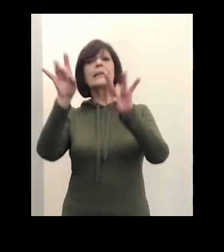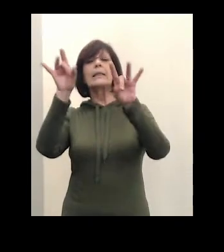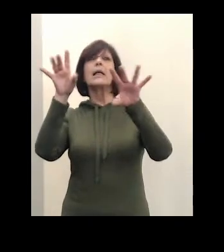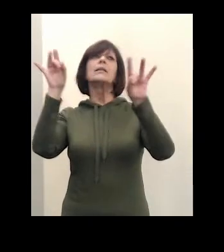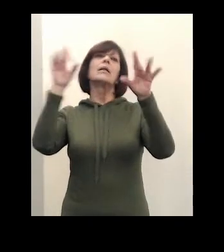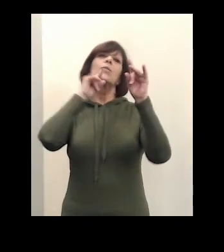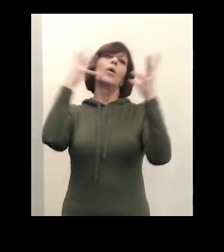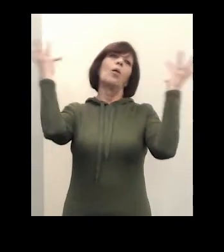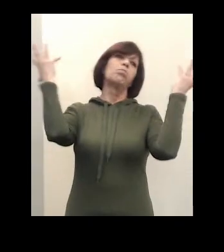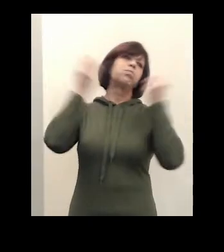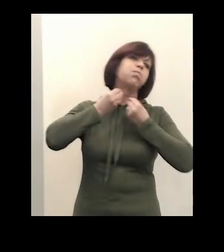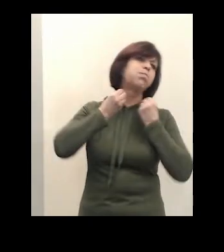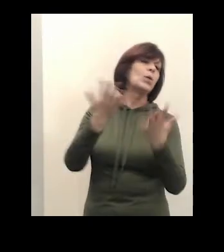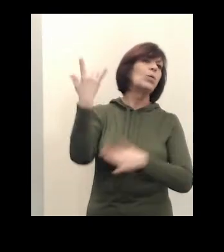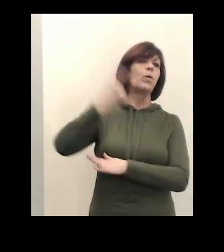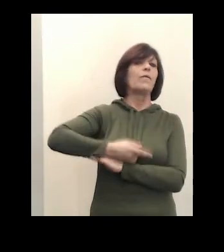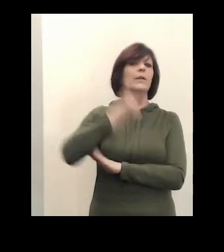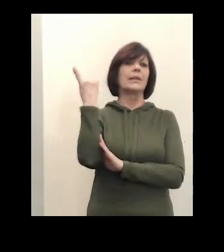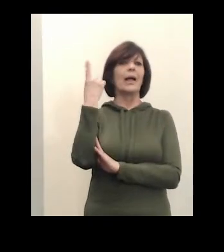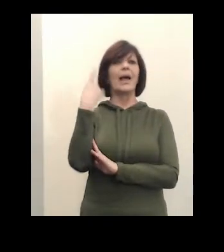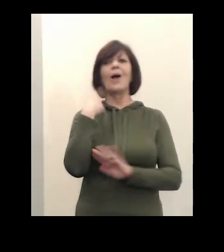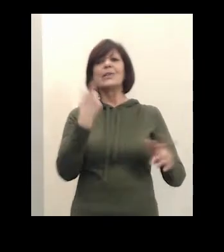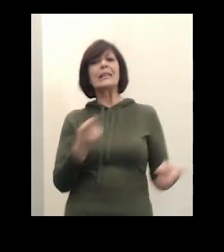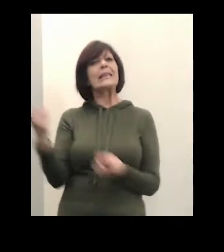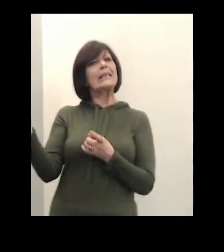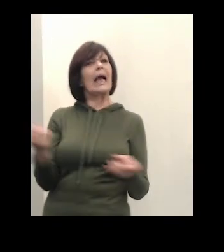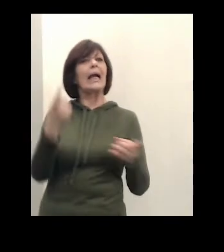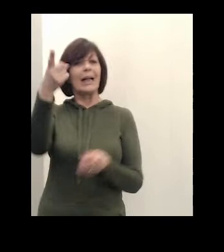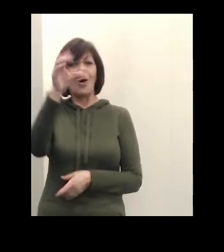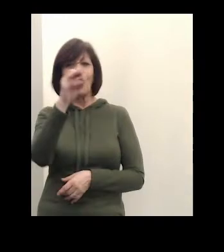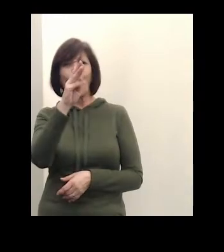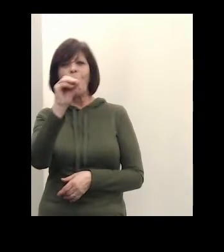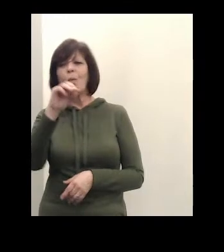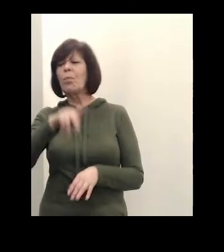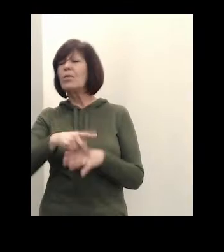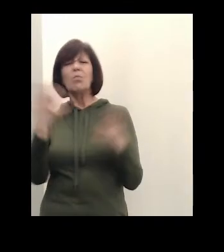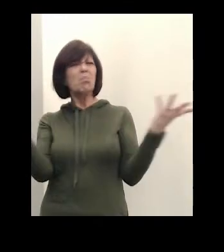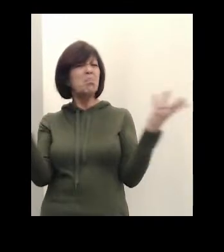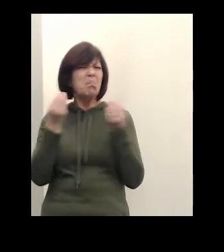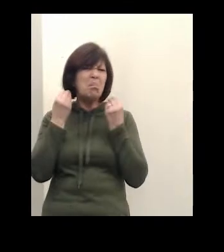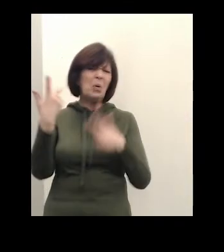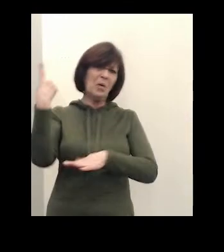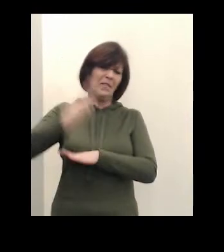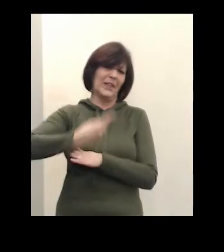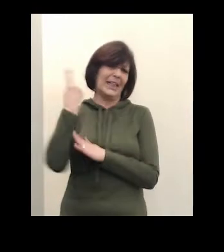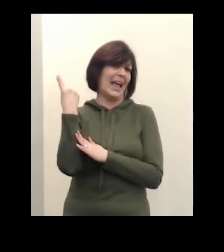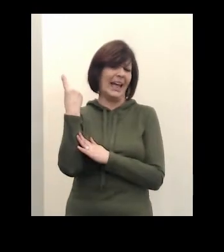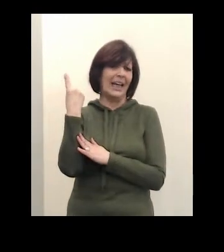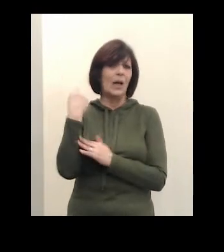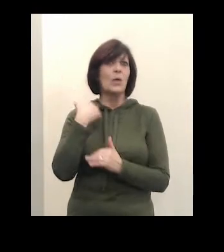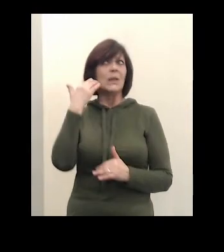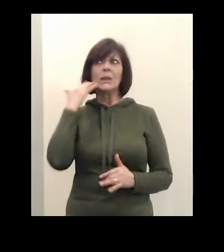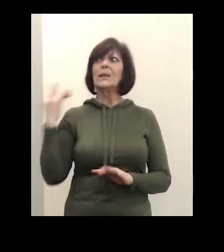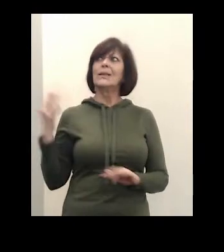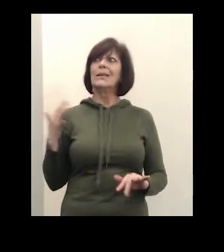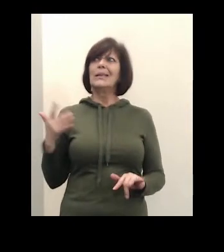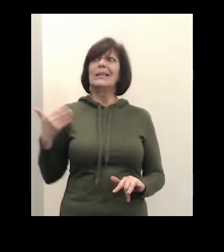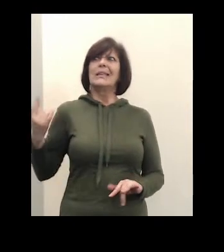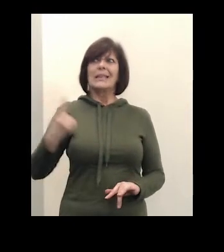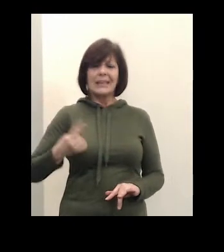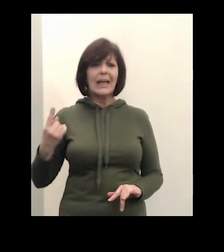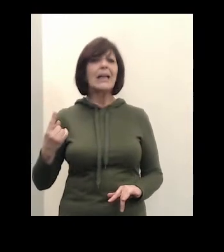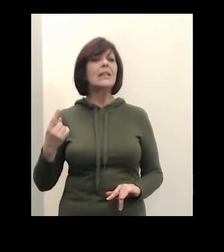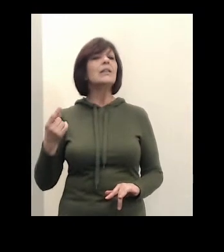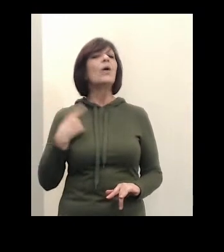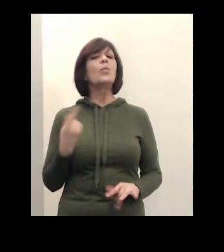day, beautiful day. I was out skating at Como Park, gorgeous, absolutely perfect day, but we knew the storm was coming. We were pre-treating roads